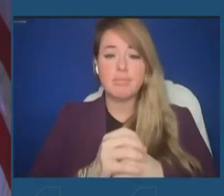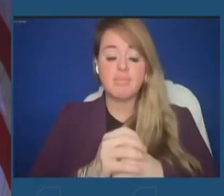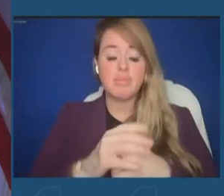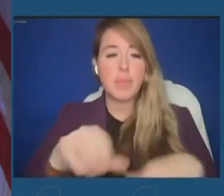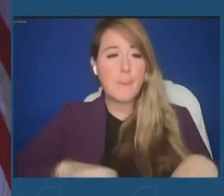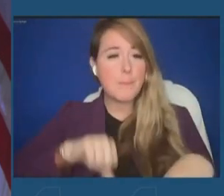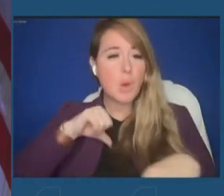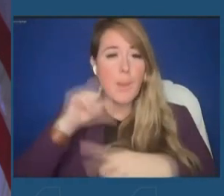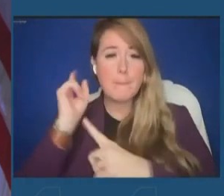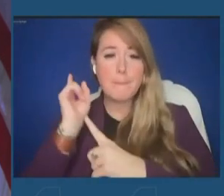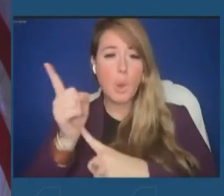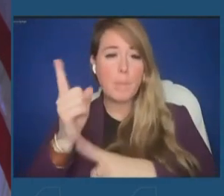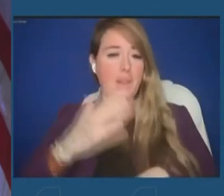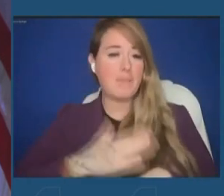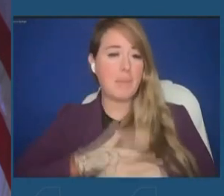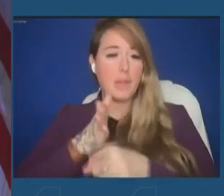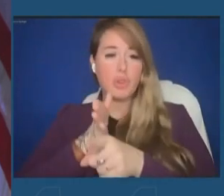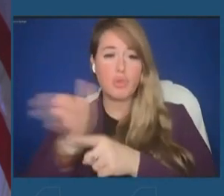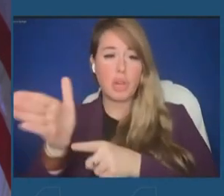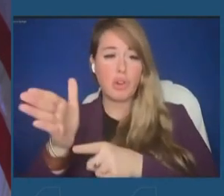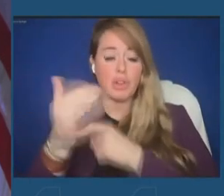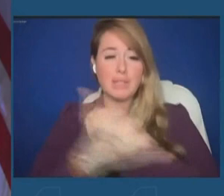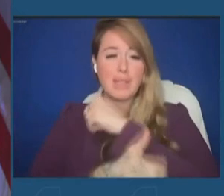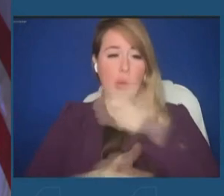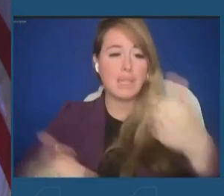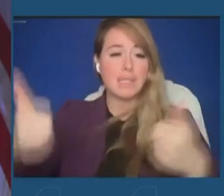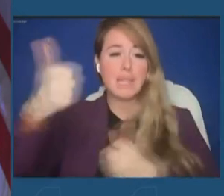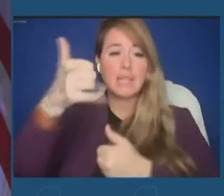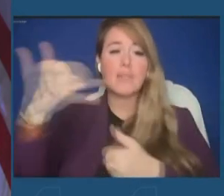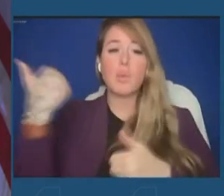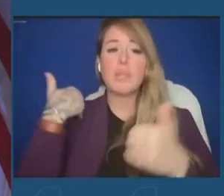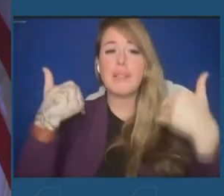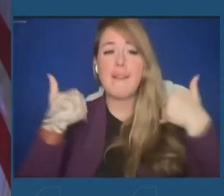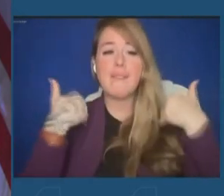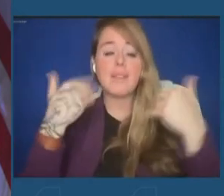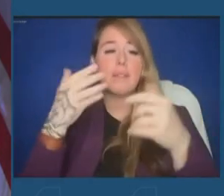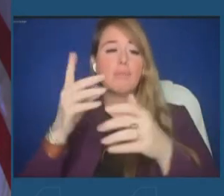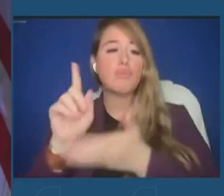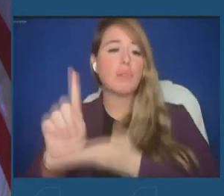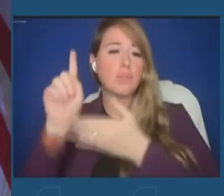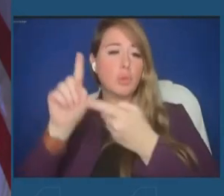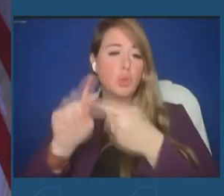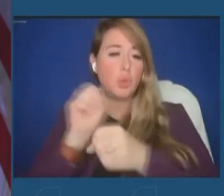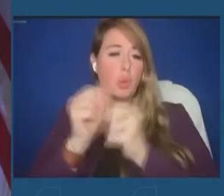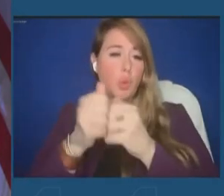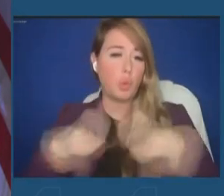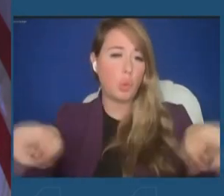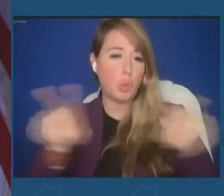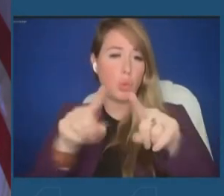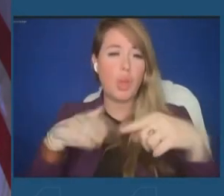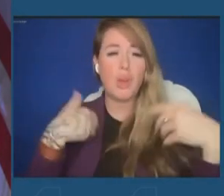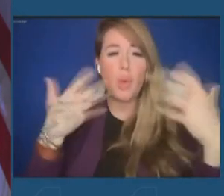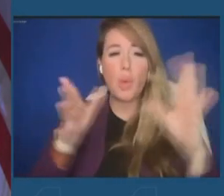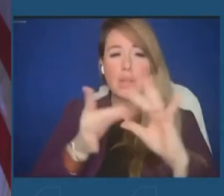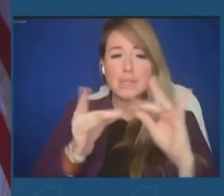moment of my career as county executive was having the privilege to work with you. I don't want to say serve, because you served our